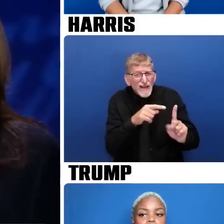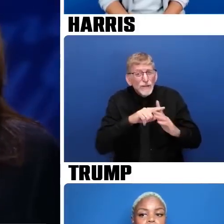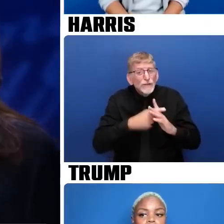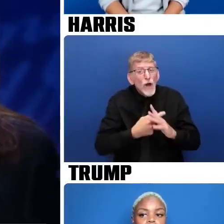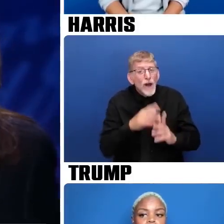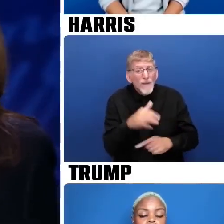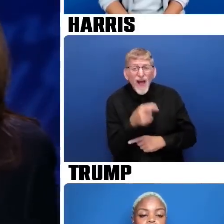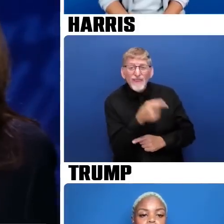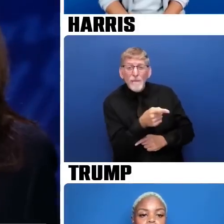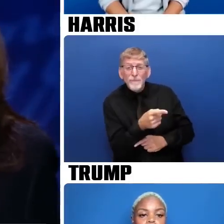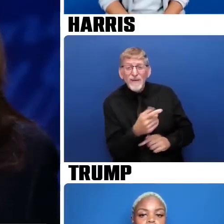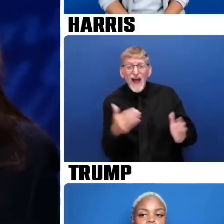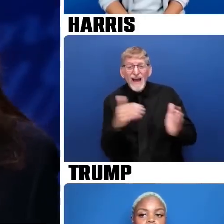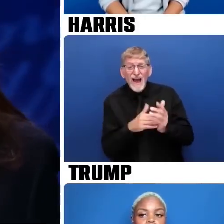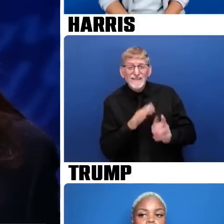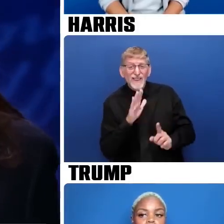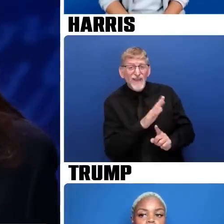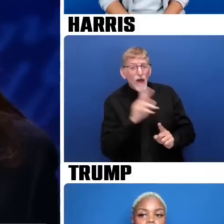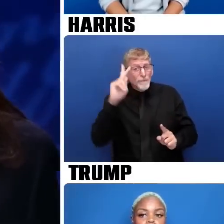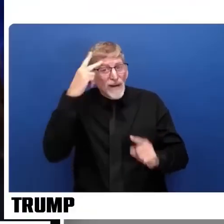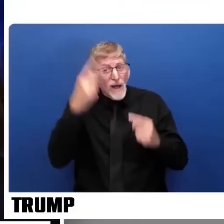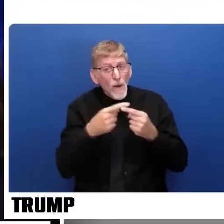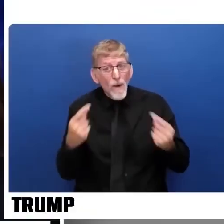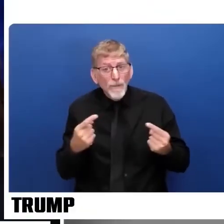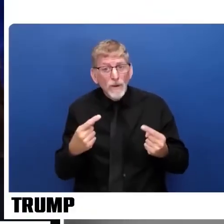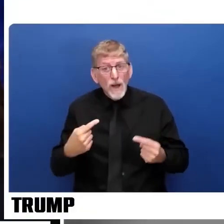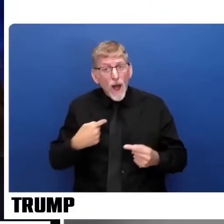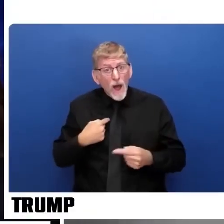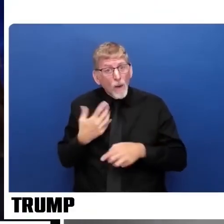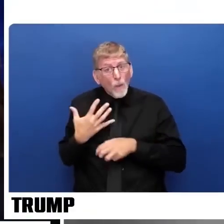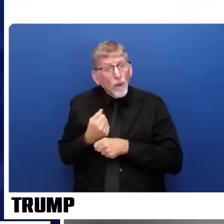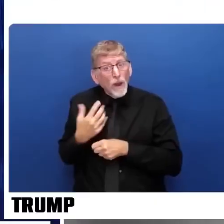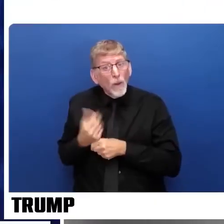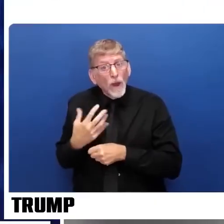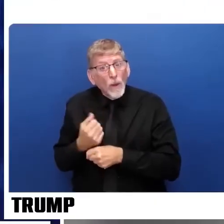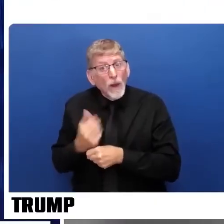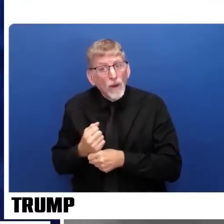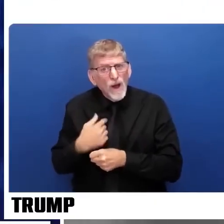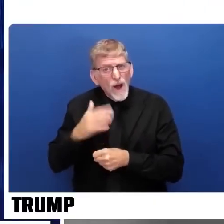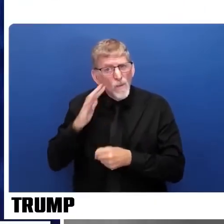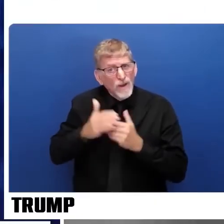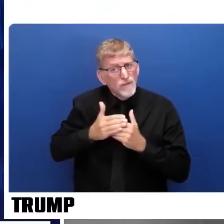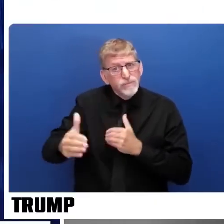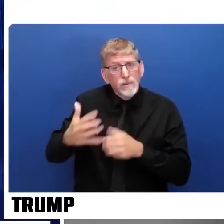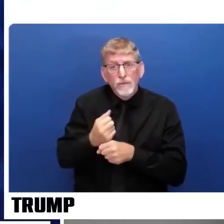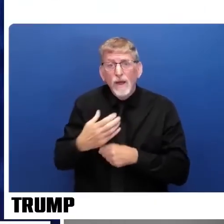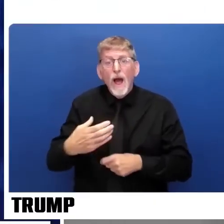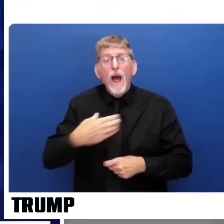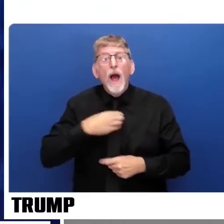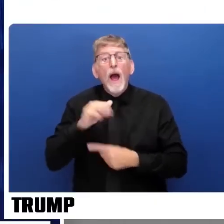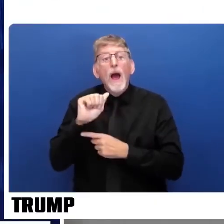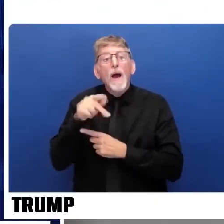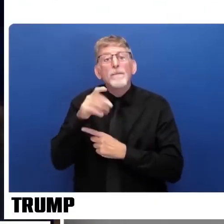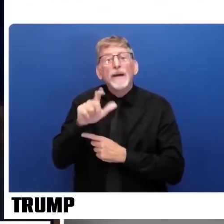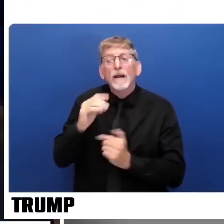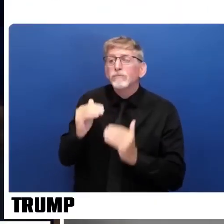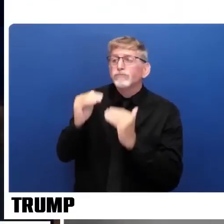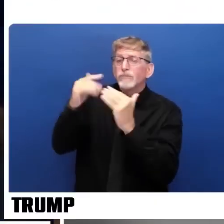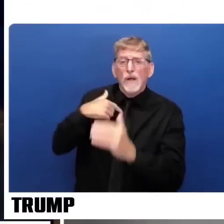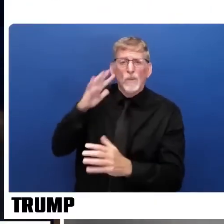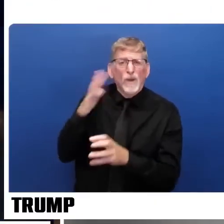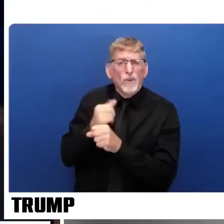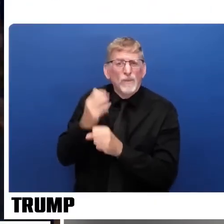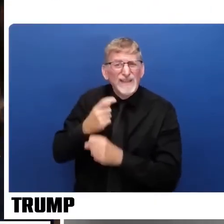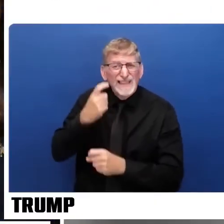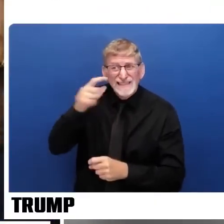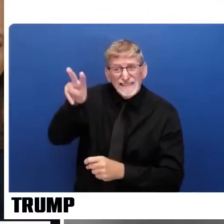opponent. And I'm winning most of them, and I will win the rest on appeal. And you saw that with the decision that came down just recently from the Supreme Court.